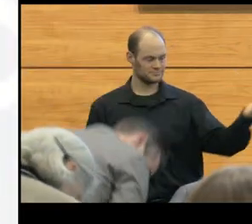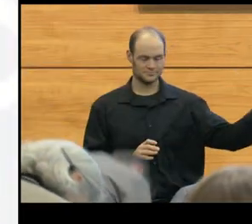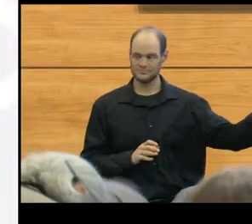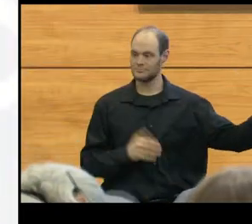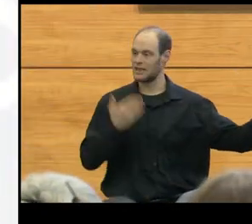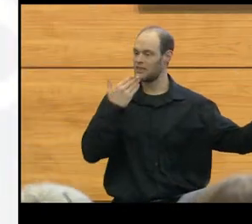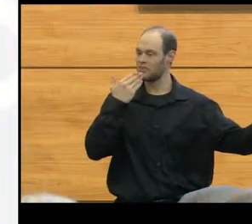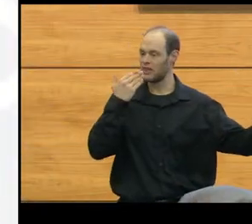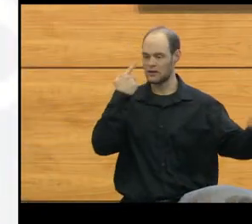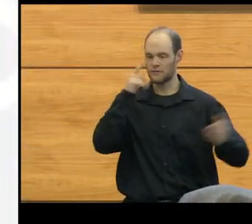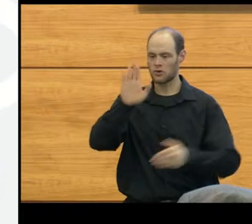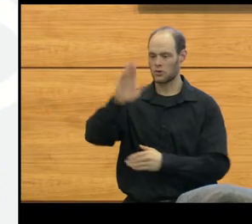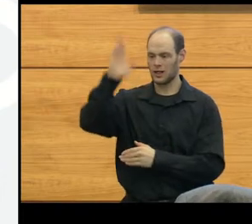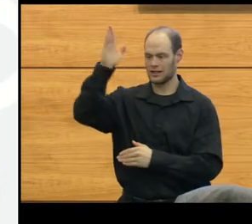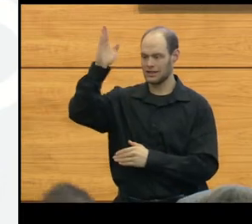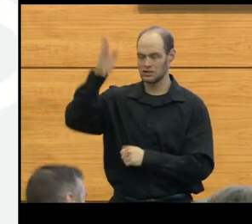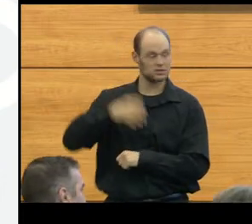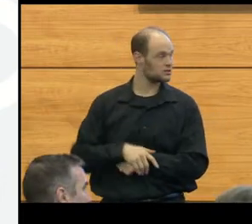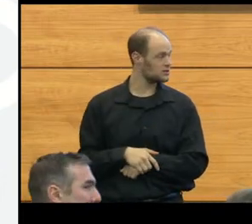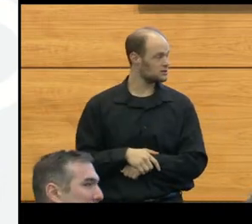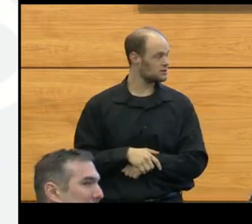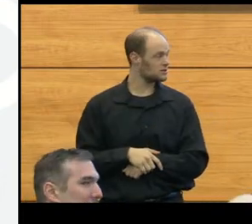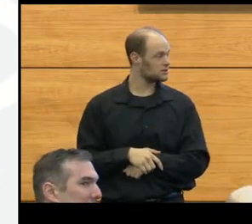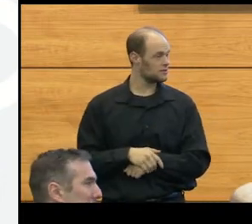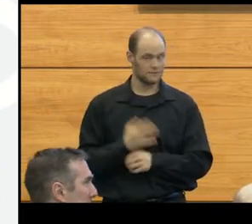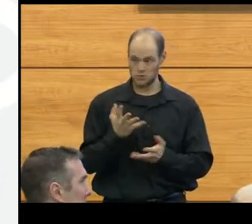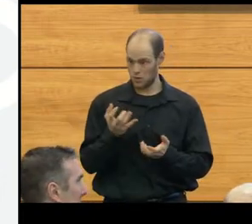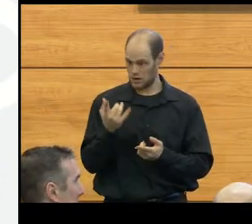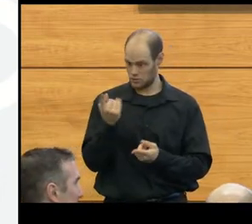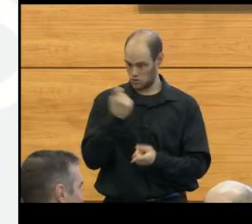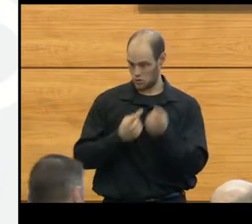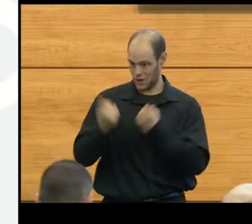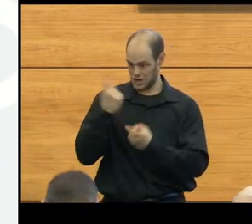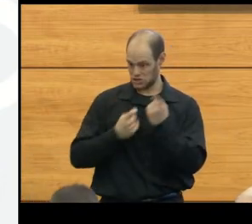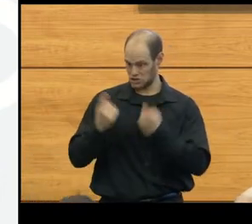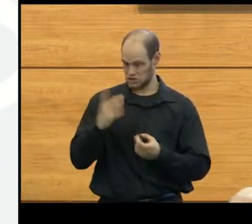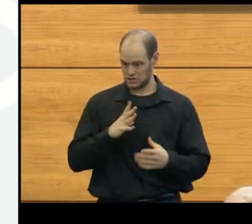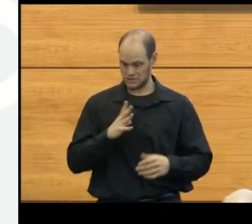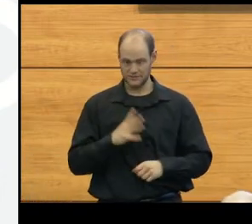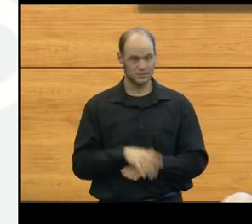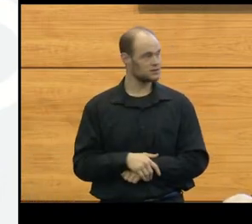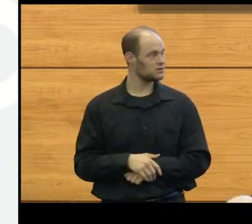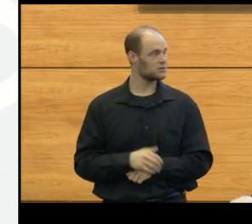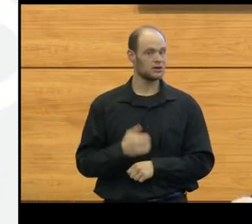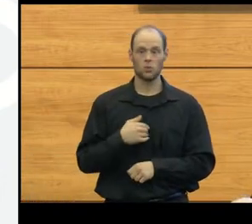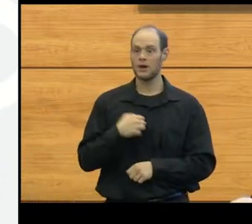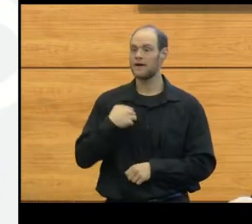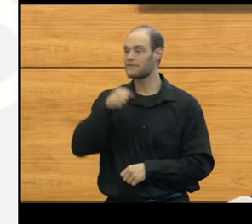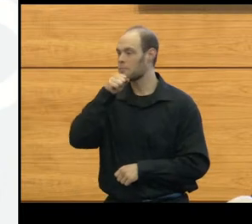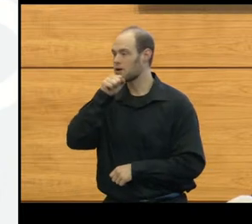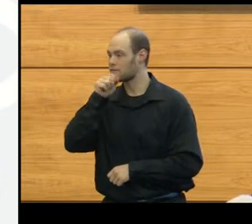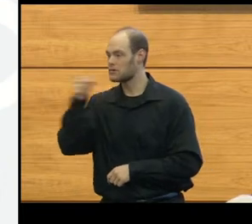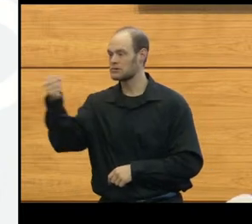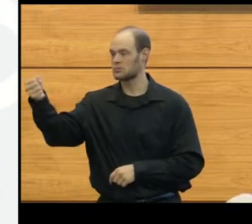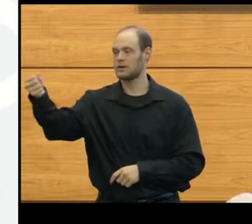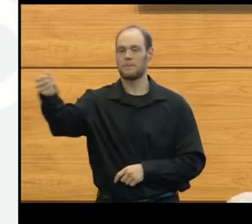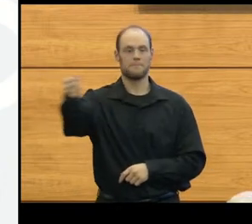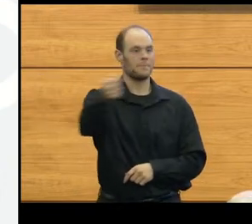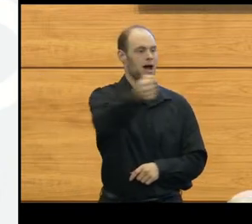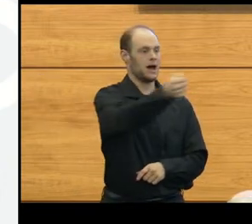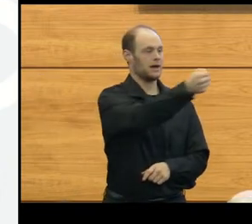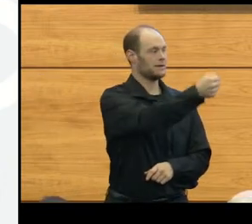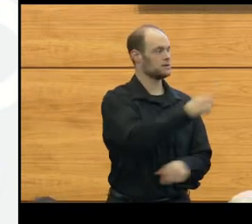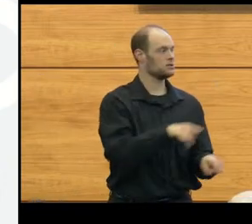Thank you so much for your lecture. If you're willing to take a couple questions, thank you. We have microphones that we can pass. We